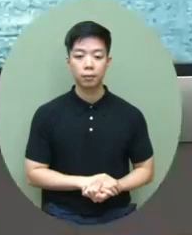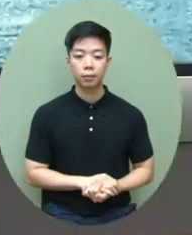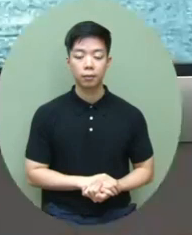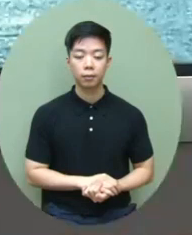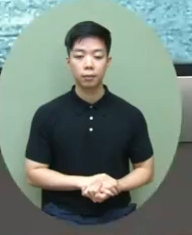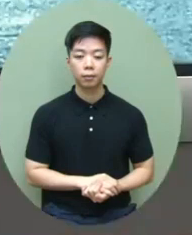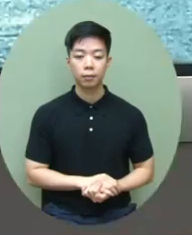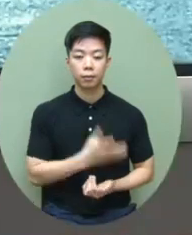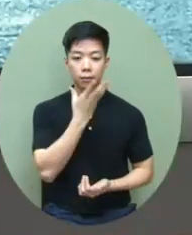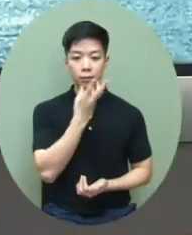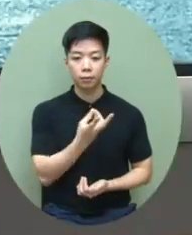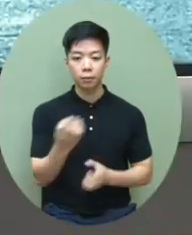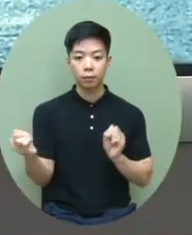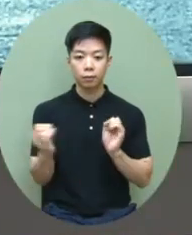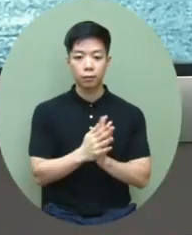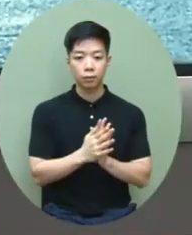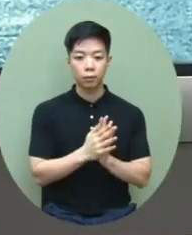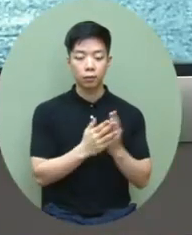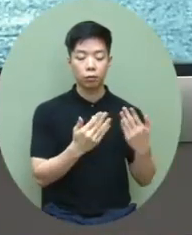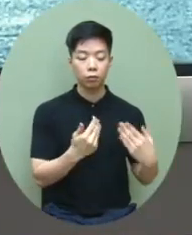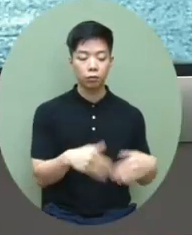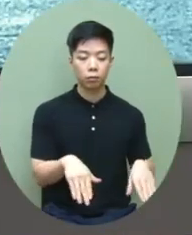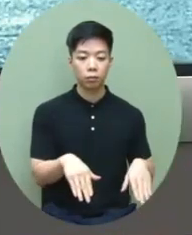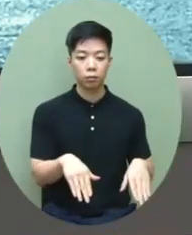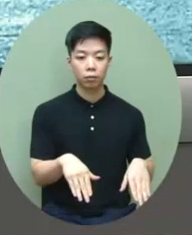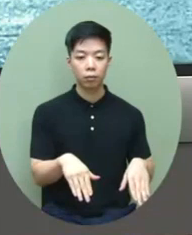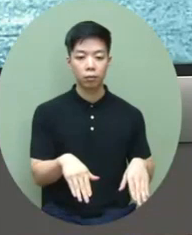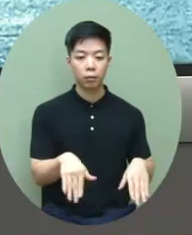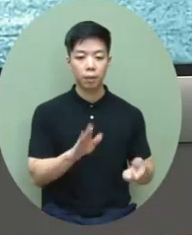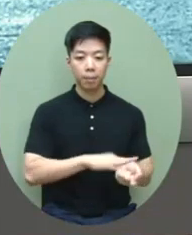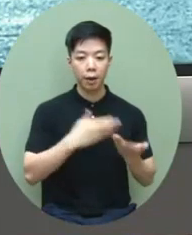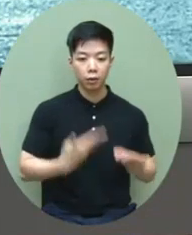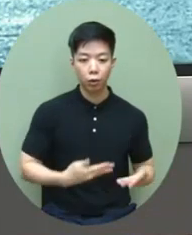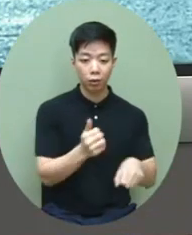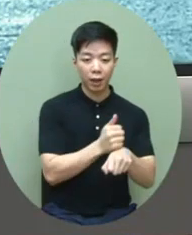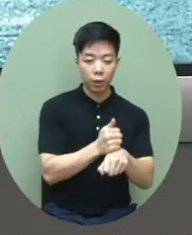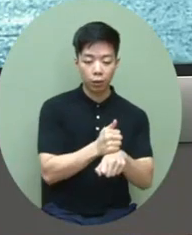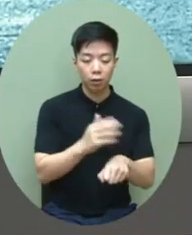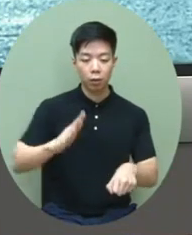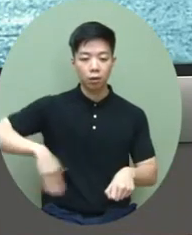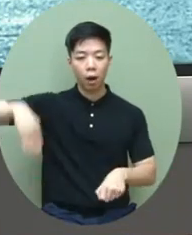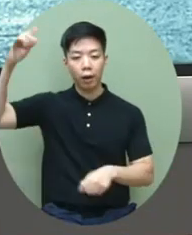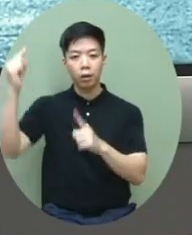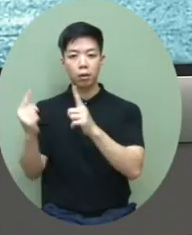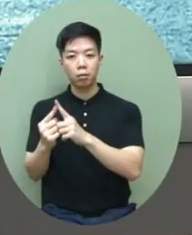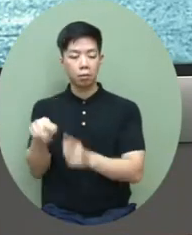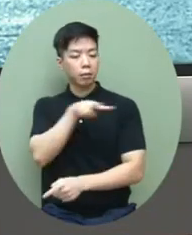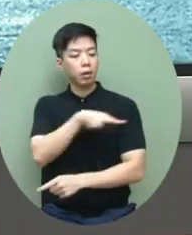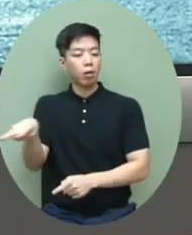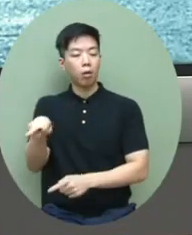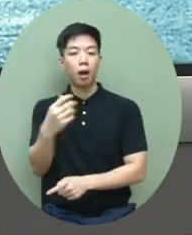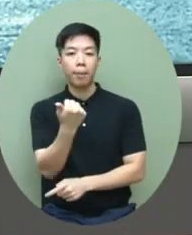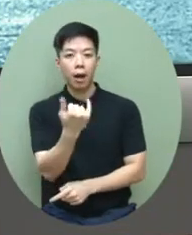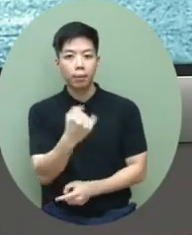As reported by the pediatricians, there are increasing number of children with the syndrome called